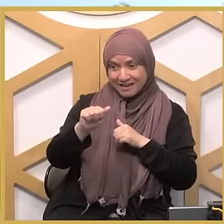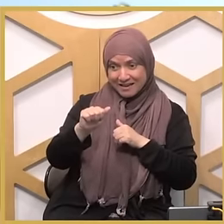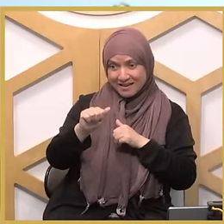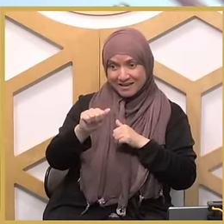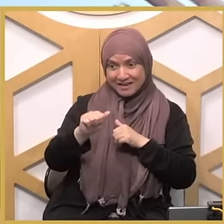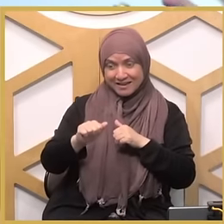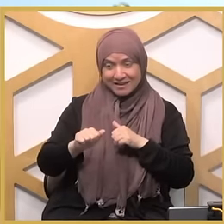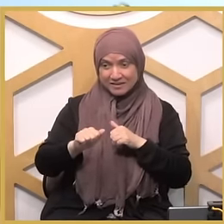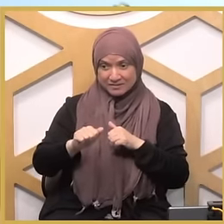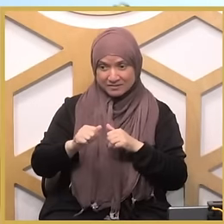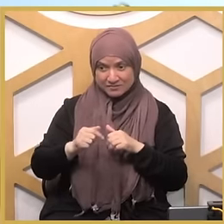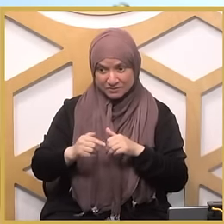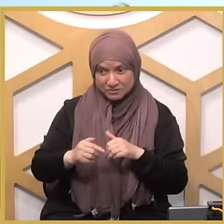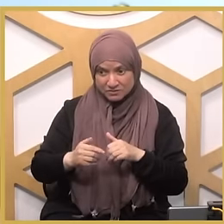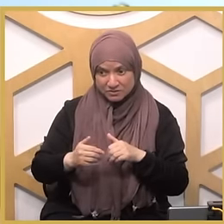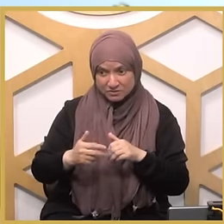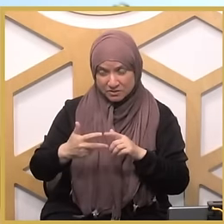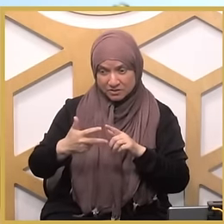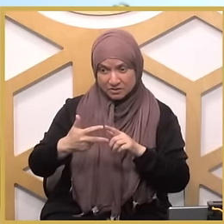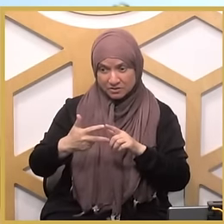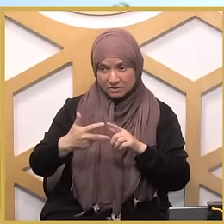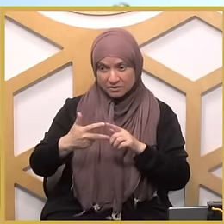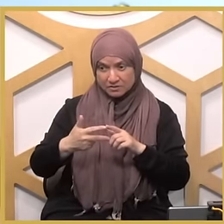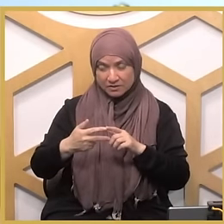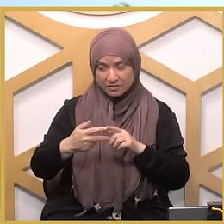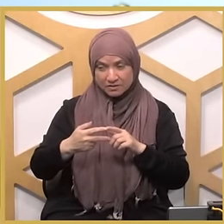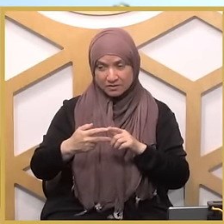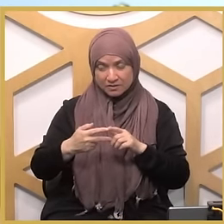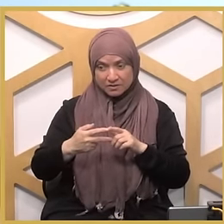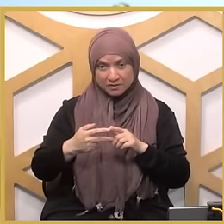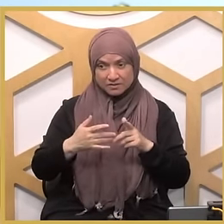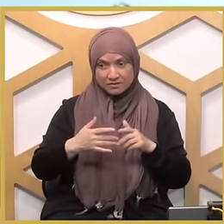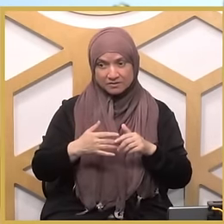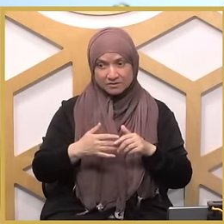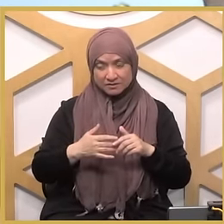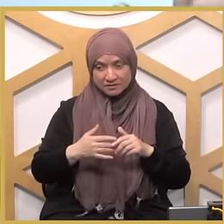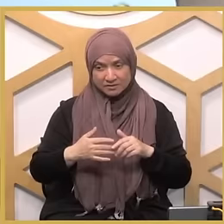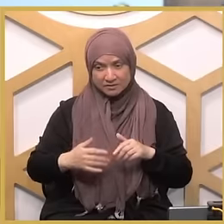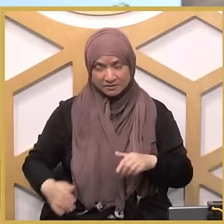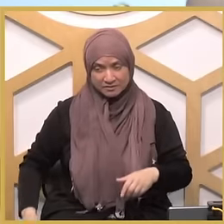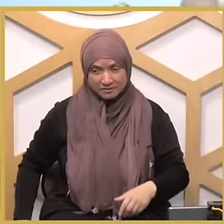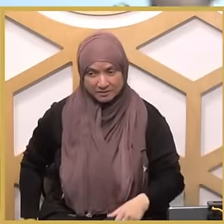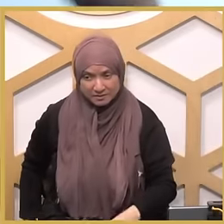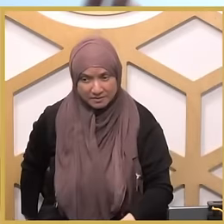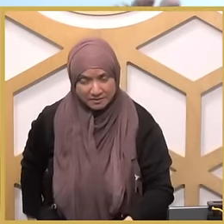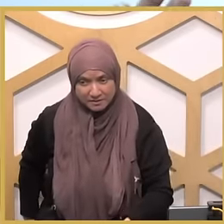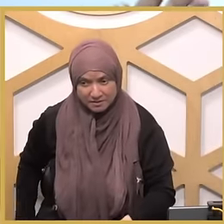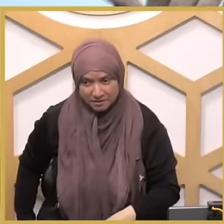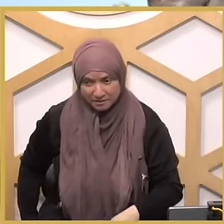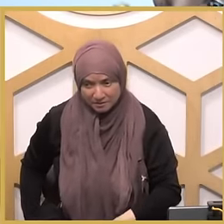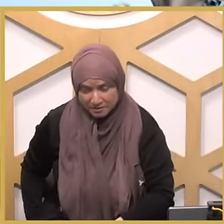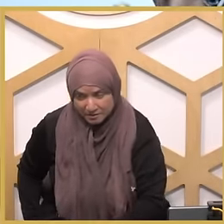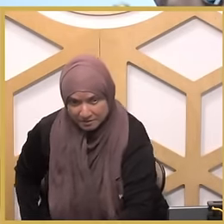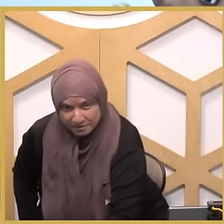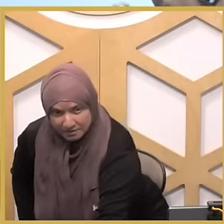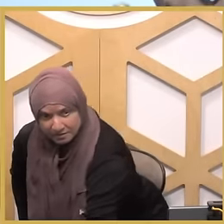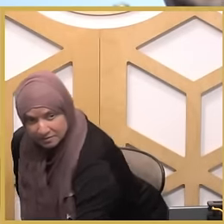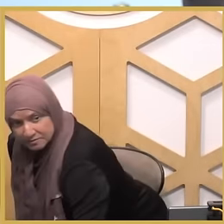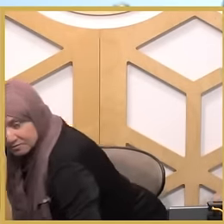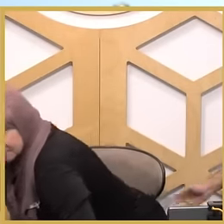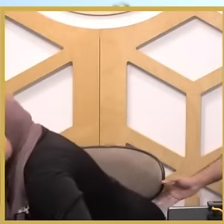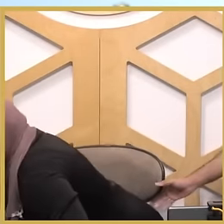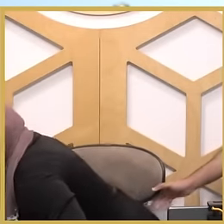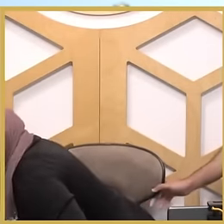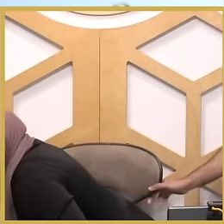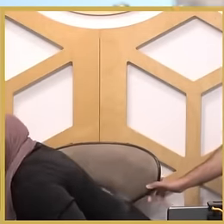rahimahullah is saying the believer does two things. Number one, you want to be seen by Allah.